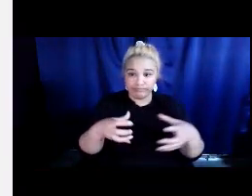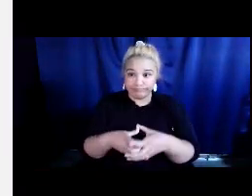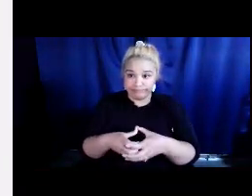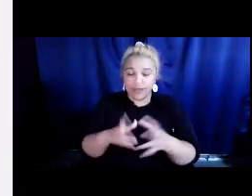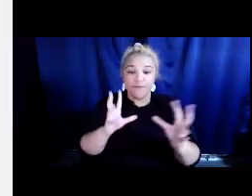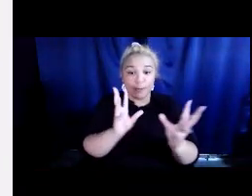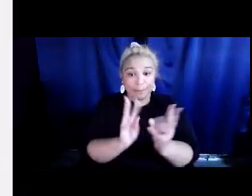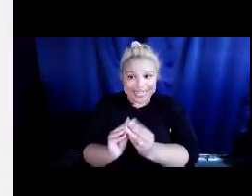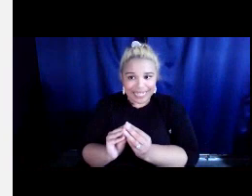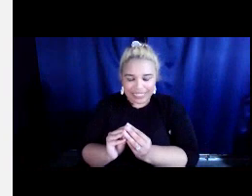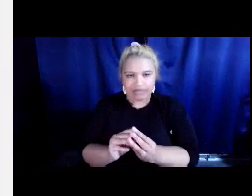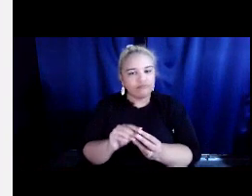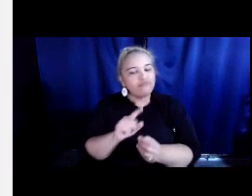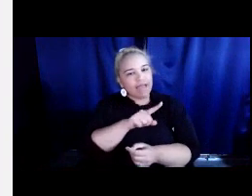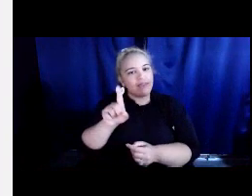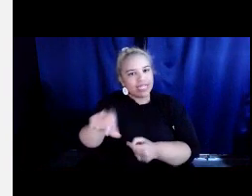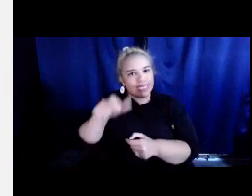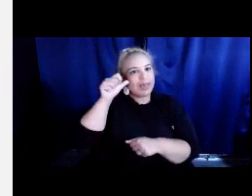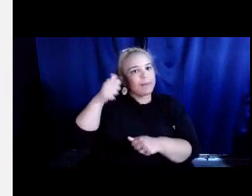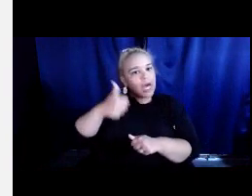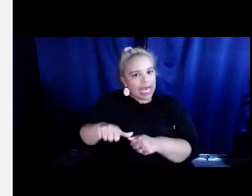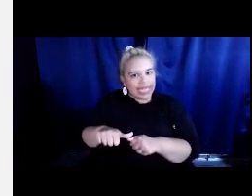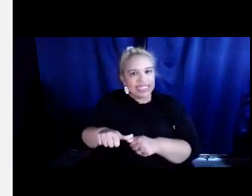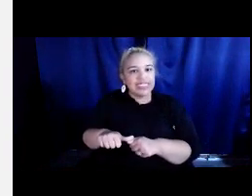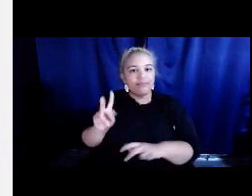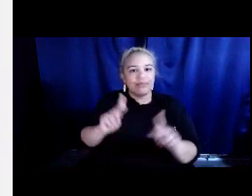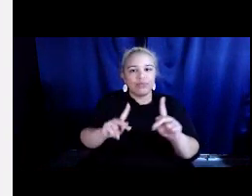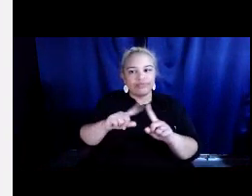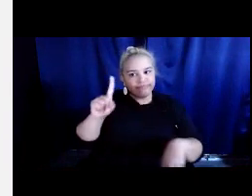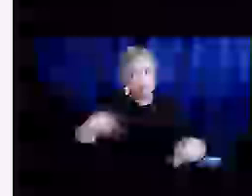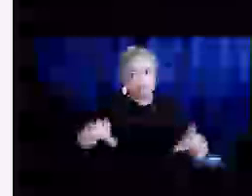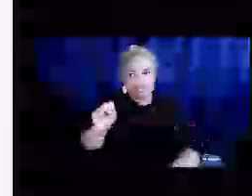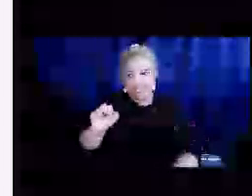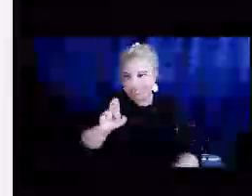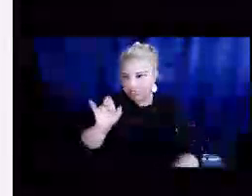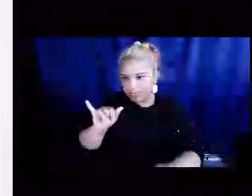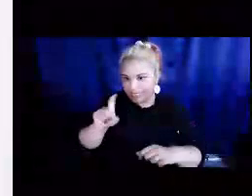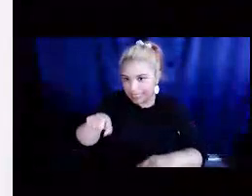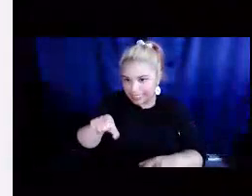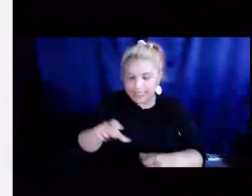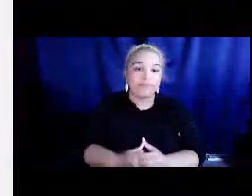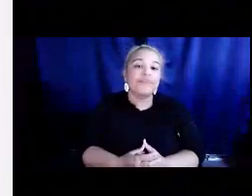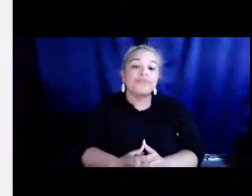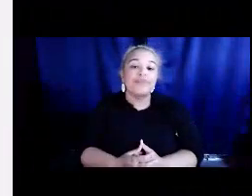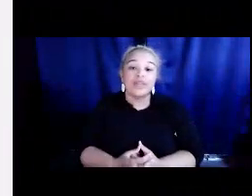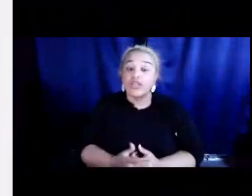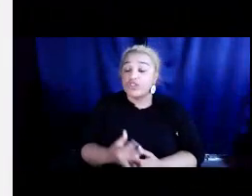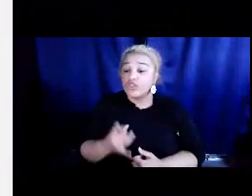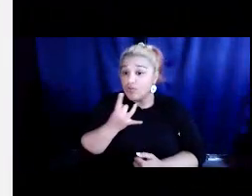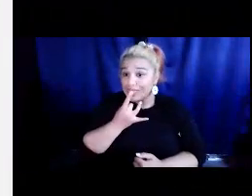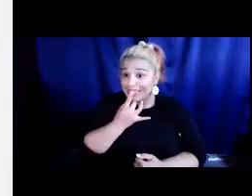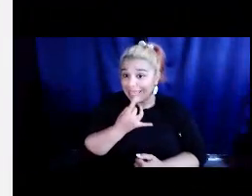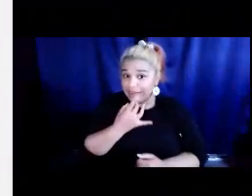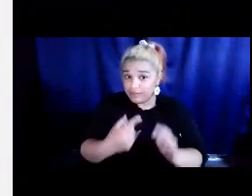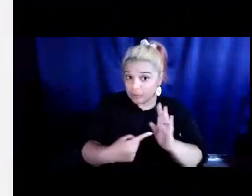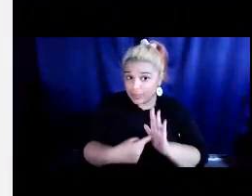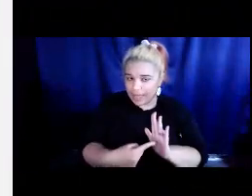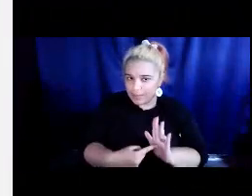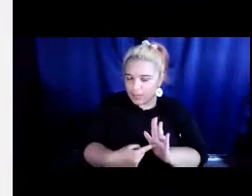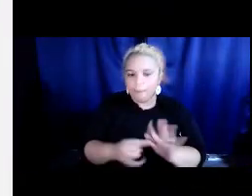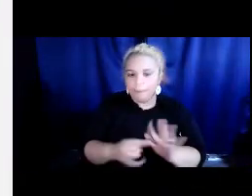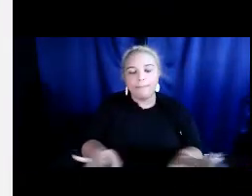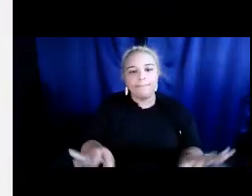be impacted. Here's some tips. For lighting, consider adjusting the brightness in spaces to suit different